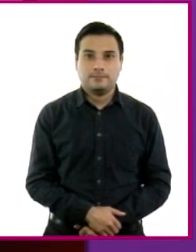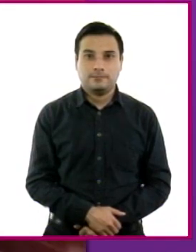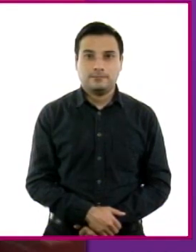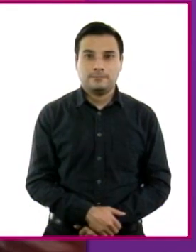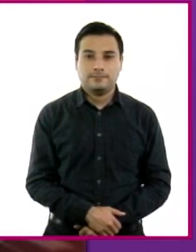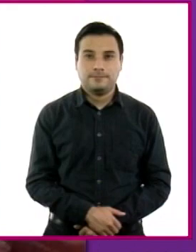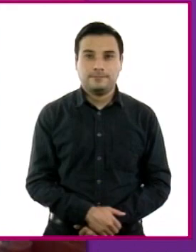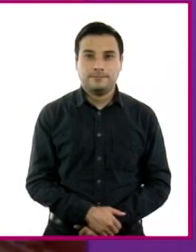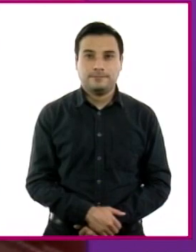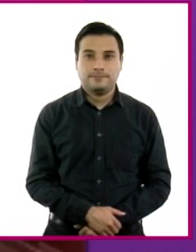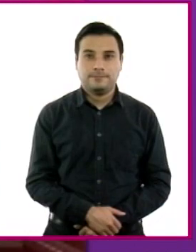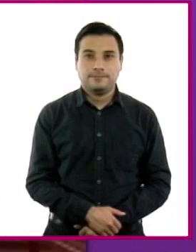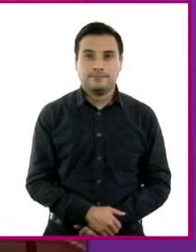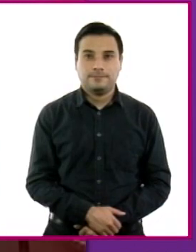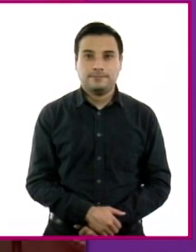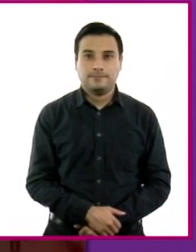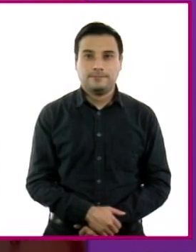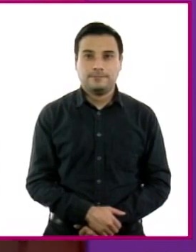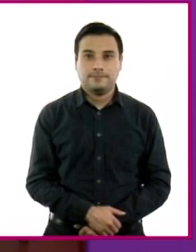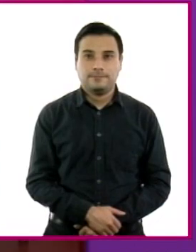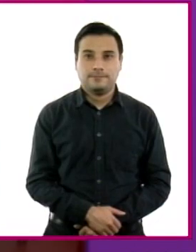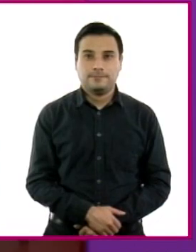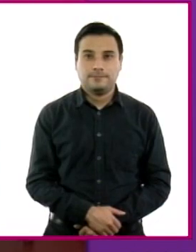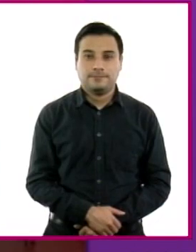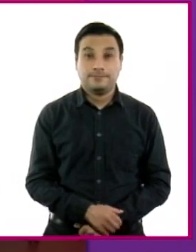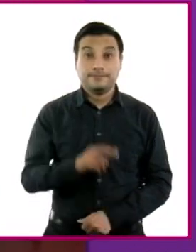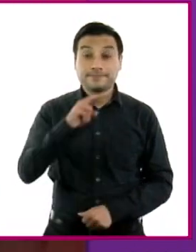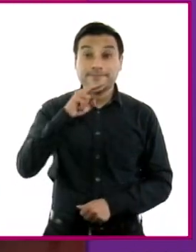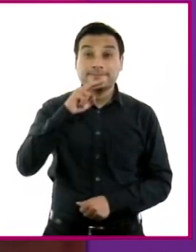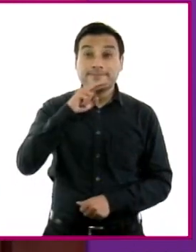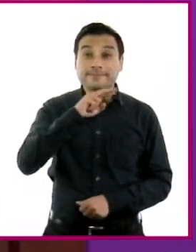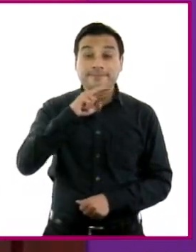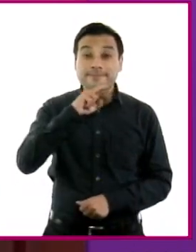Come in. We have to do this quickly.